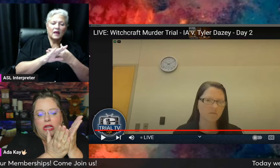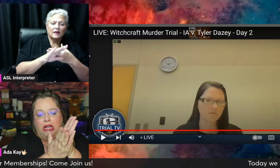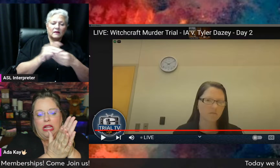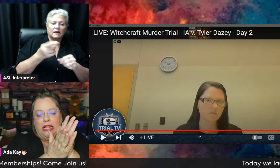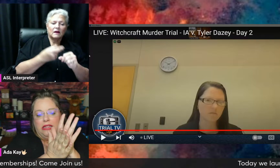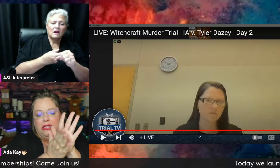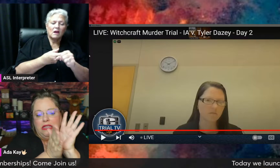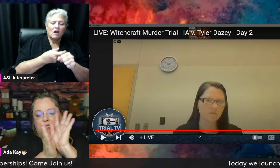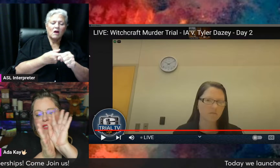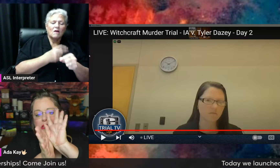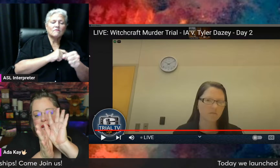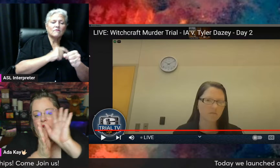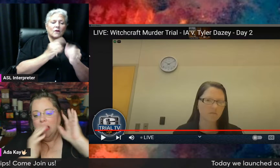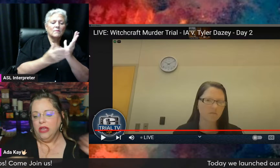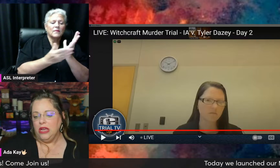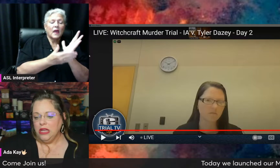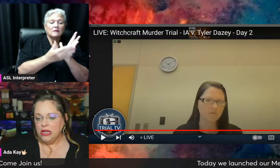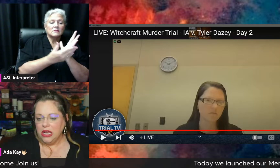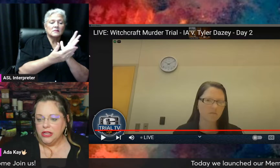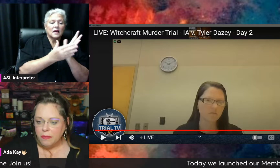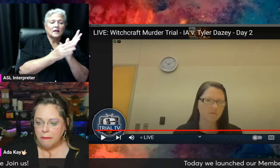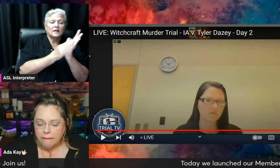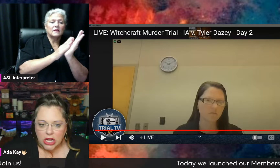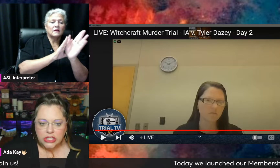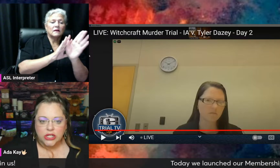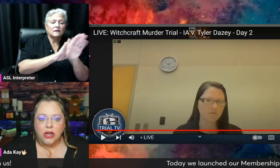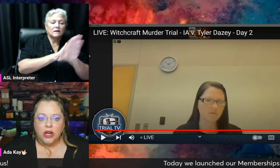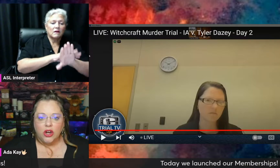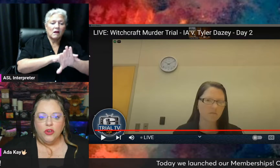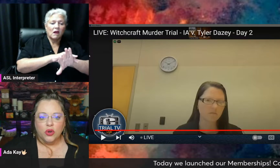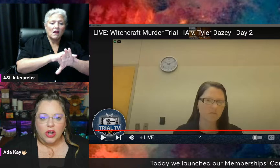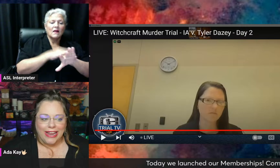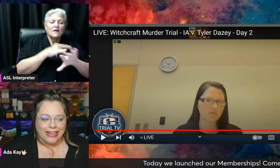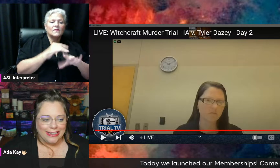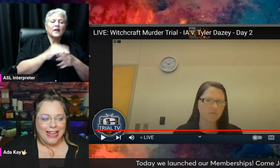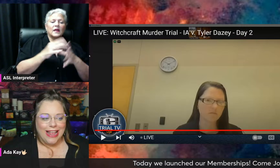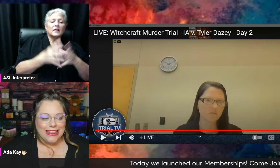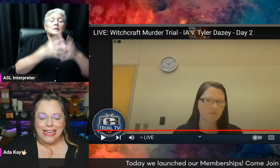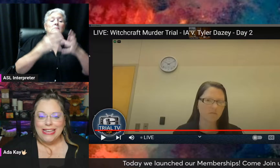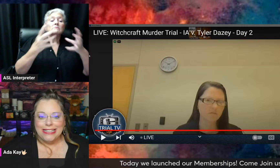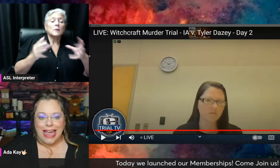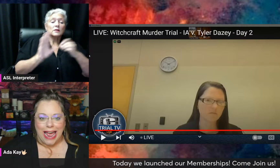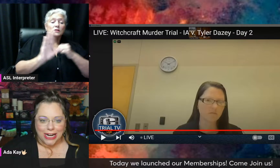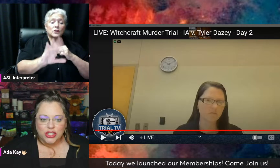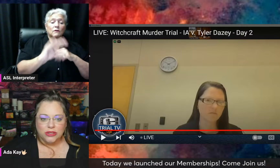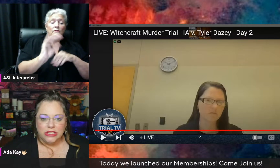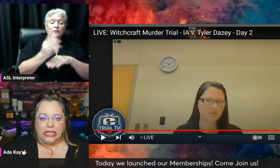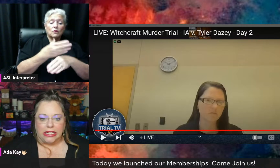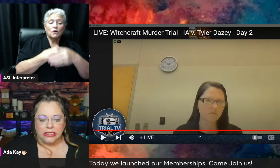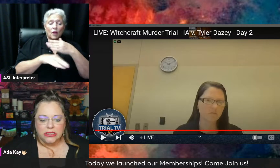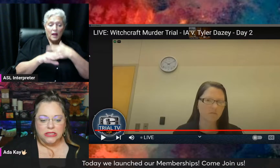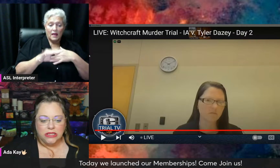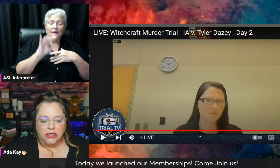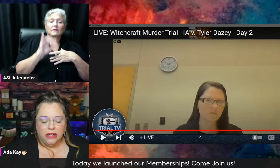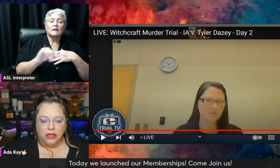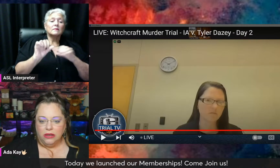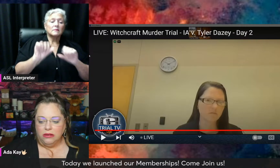outside like this. They get as much of your hand they can actually